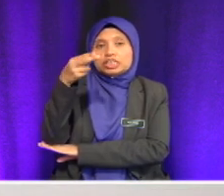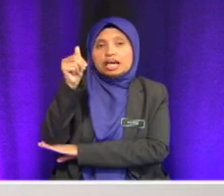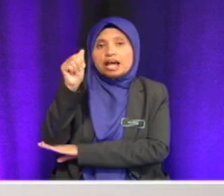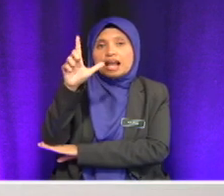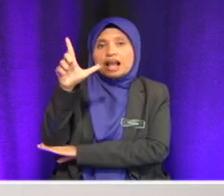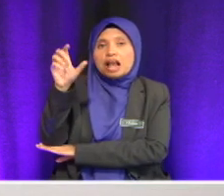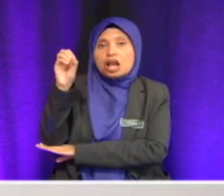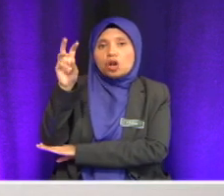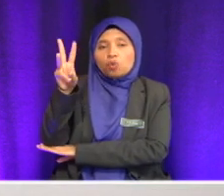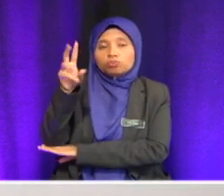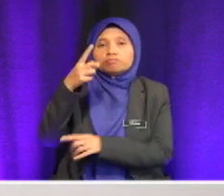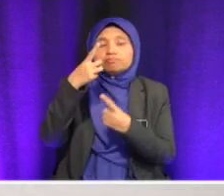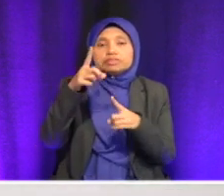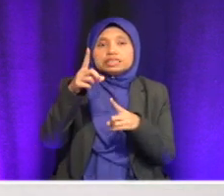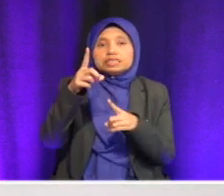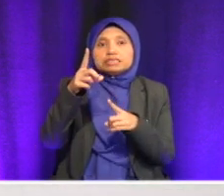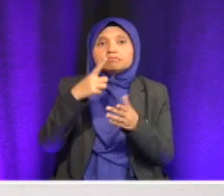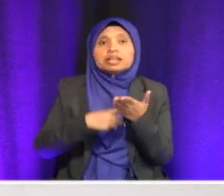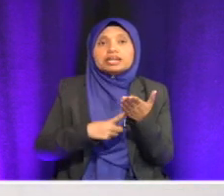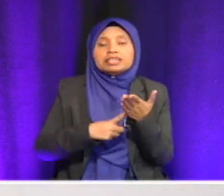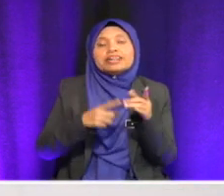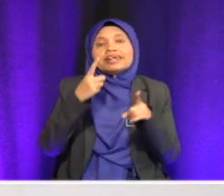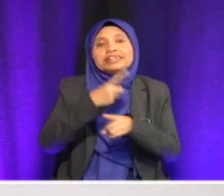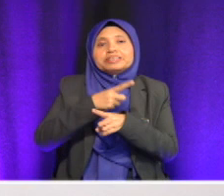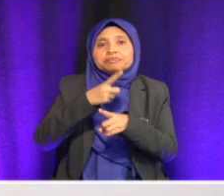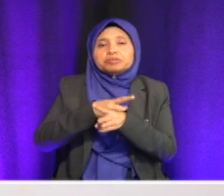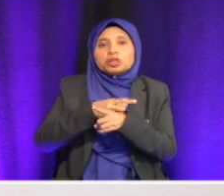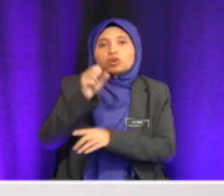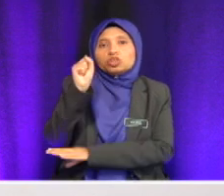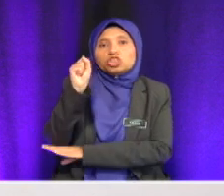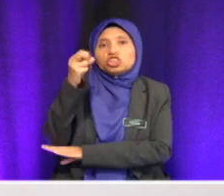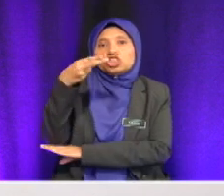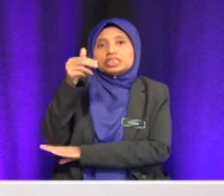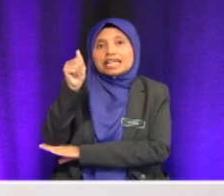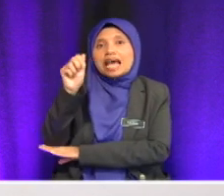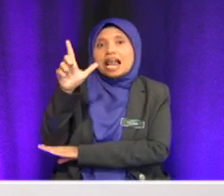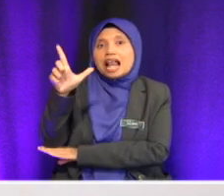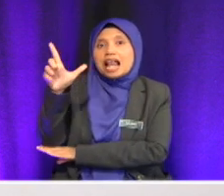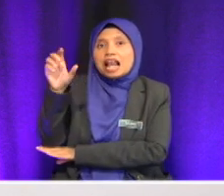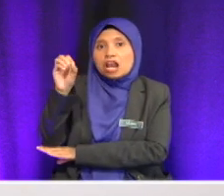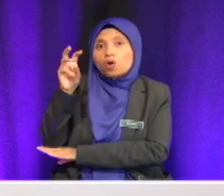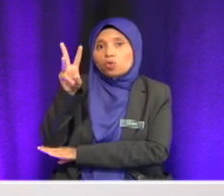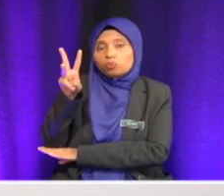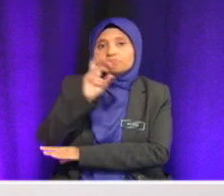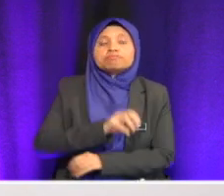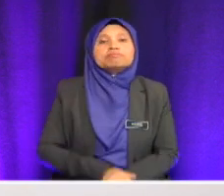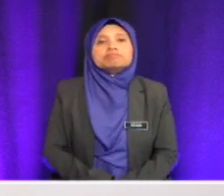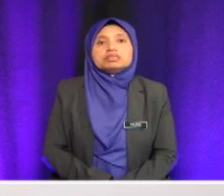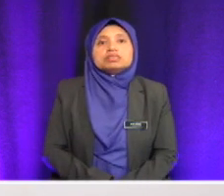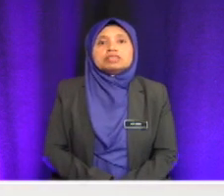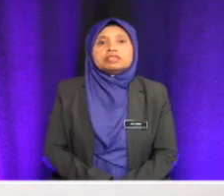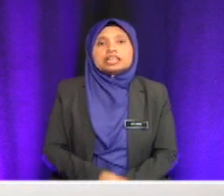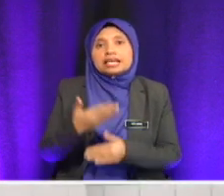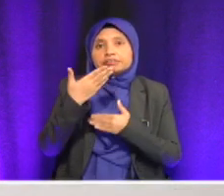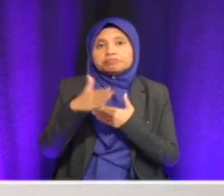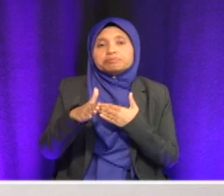Chris? And the answer is... Ta-da! Shallow! Yes, well done and Congratulations. good job. Okay. Why don't we proceed with the